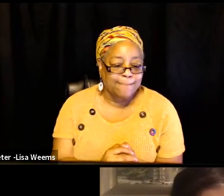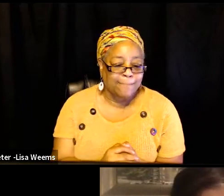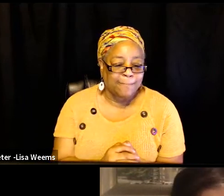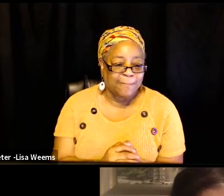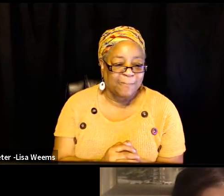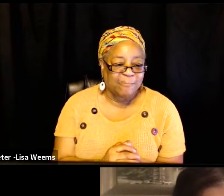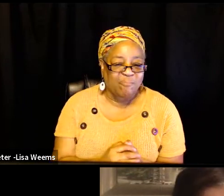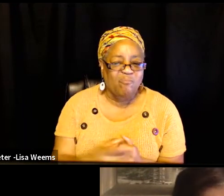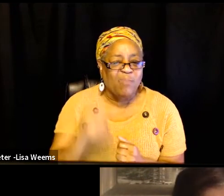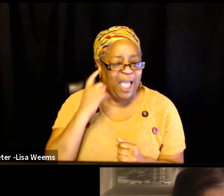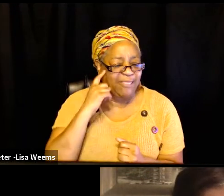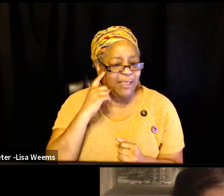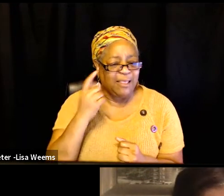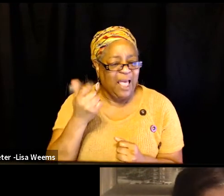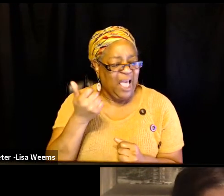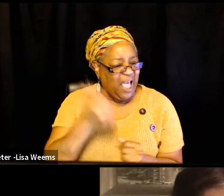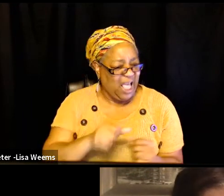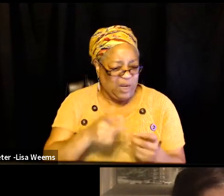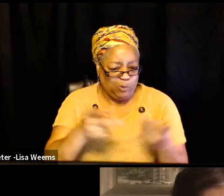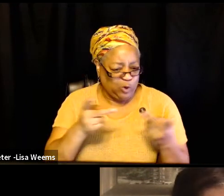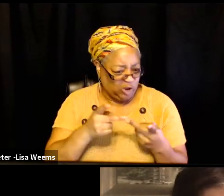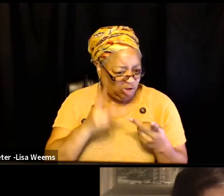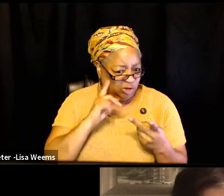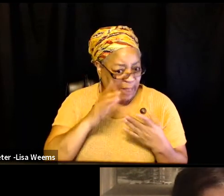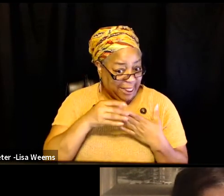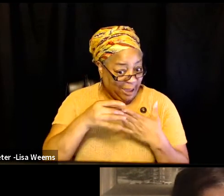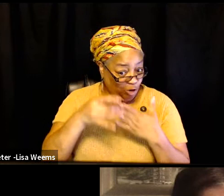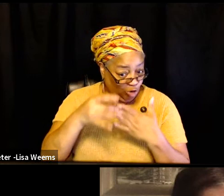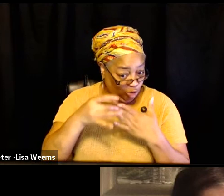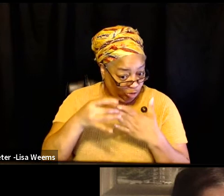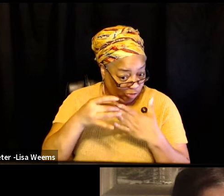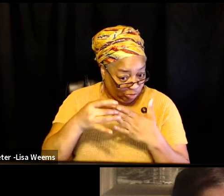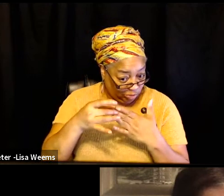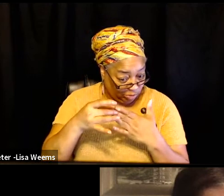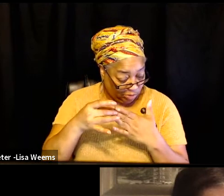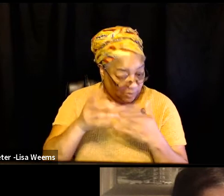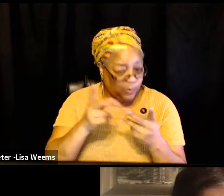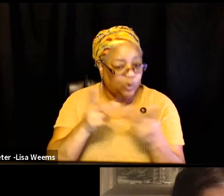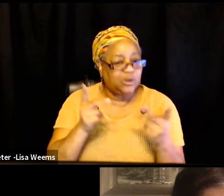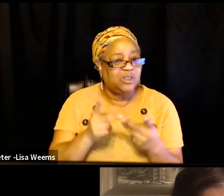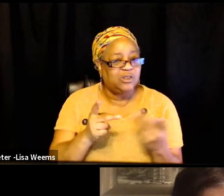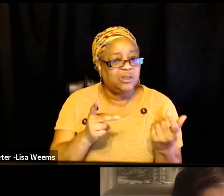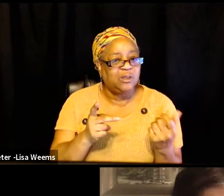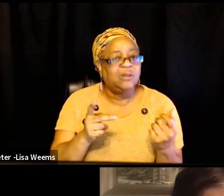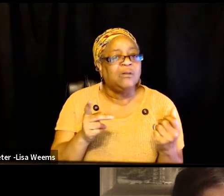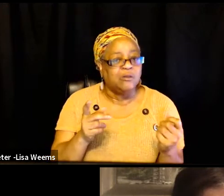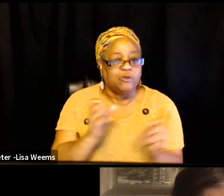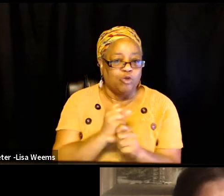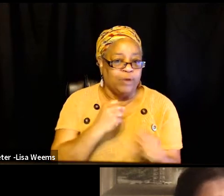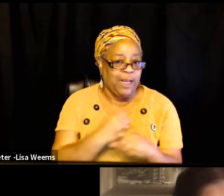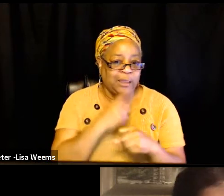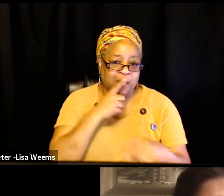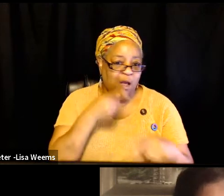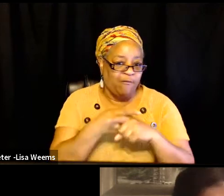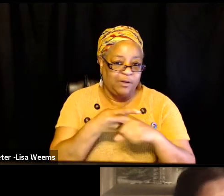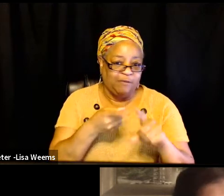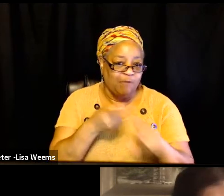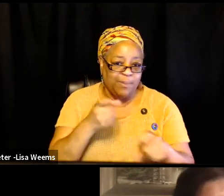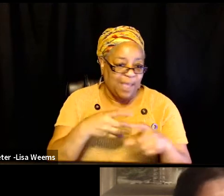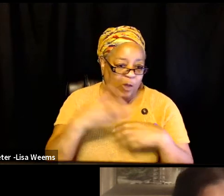I think that any position of leadership, you know, does create conflict, you know, from the outside.